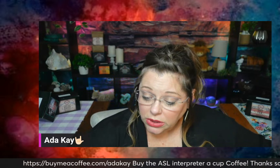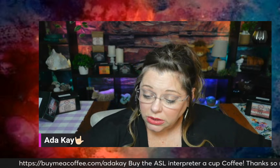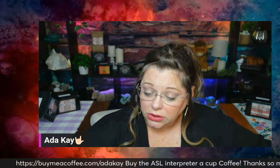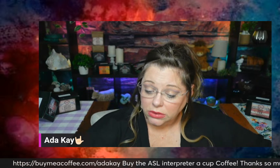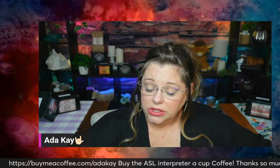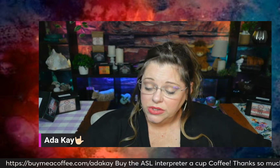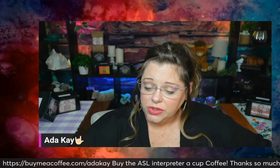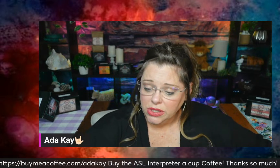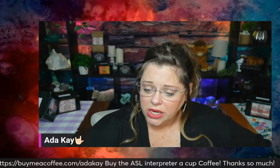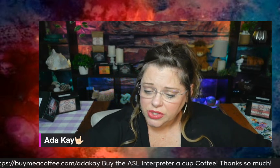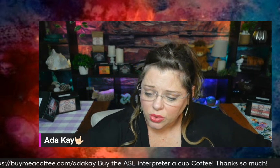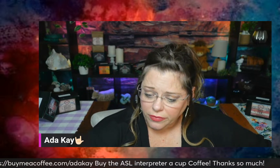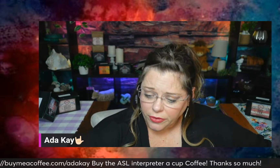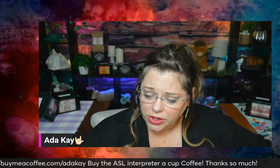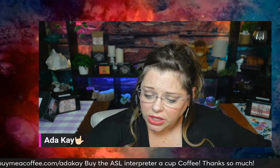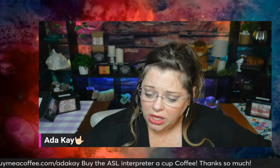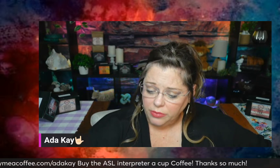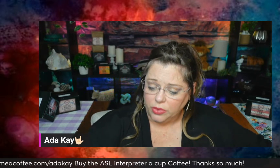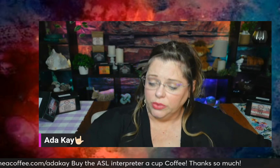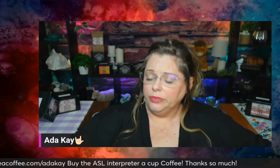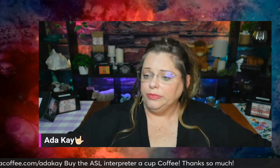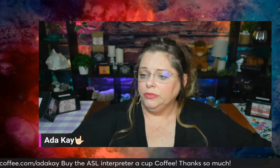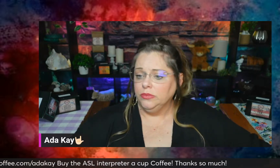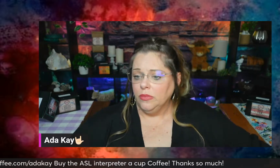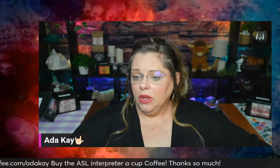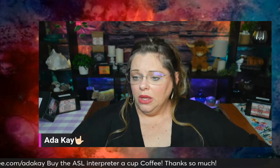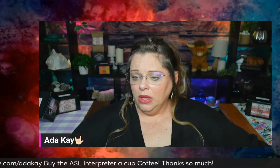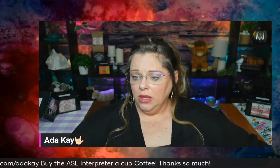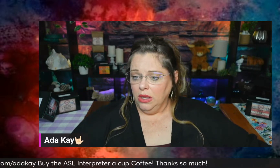Oh, this is a nice storm front that came through.